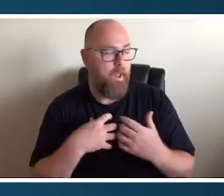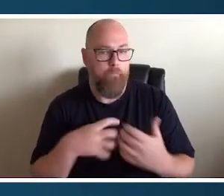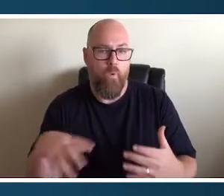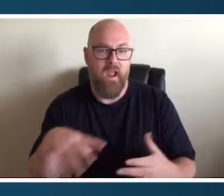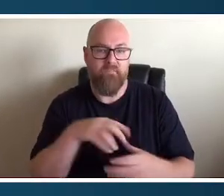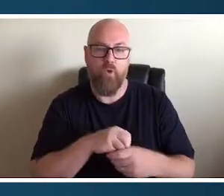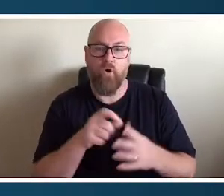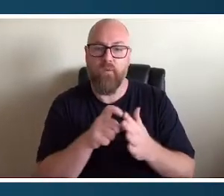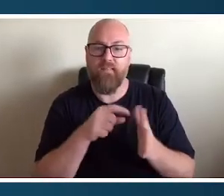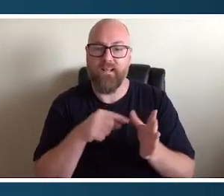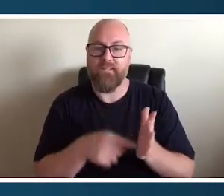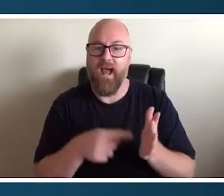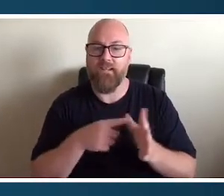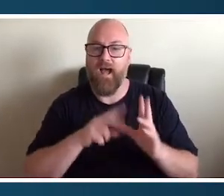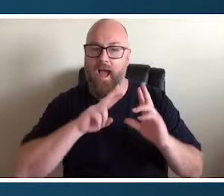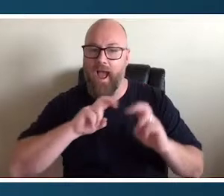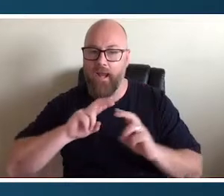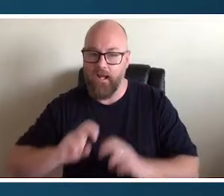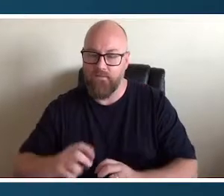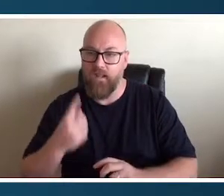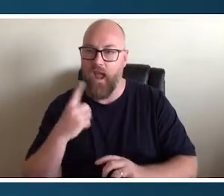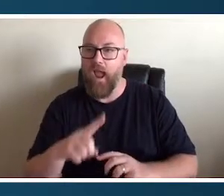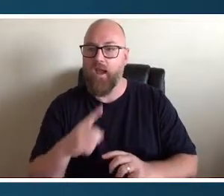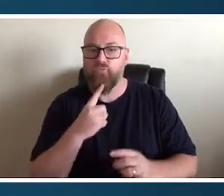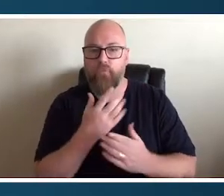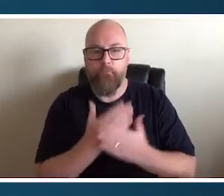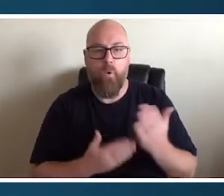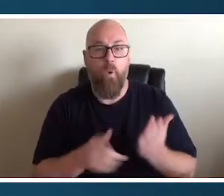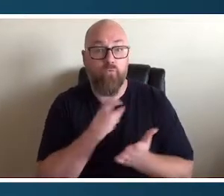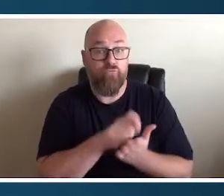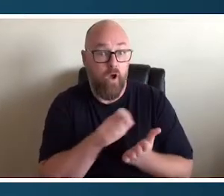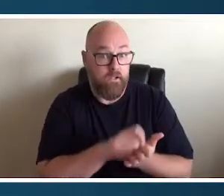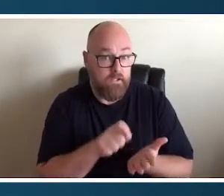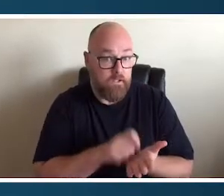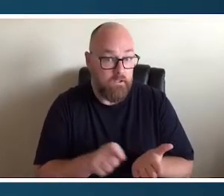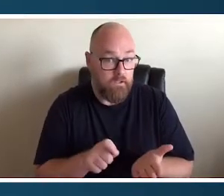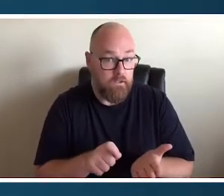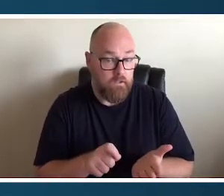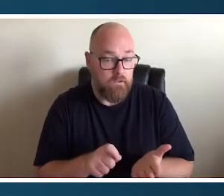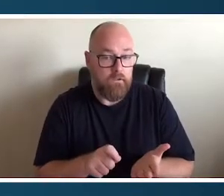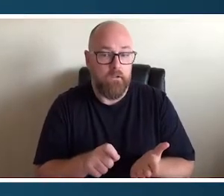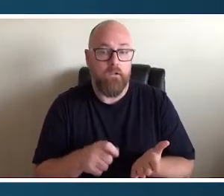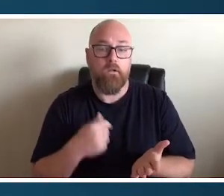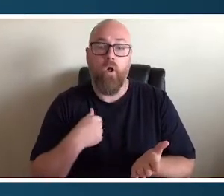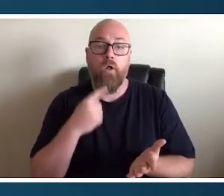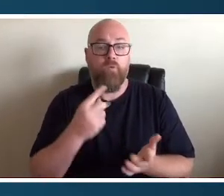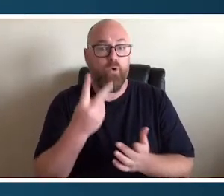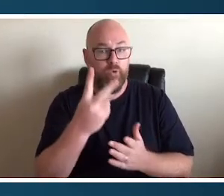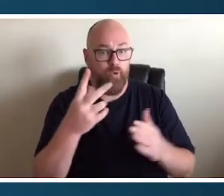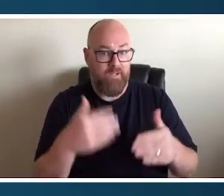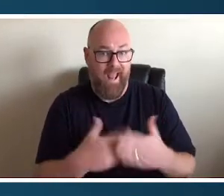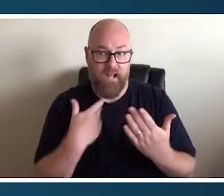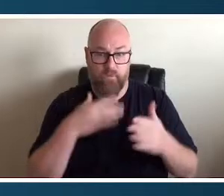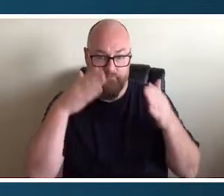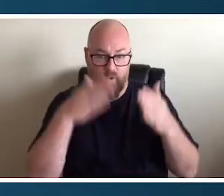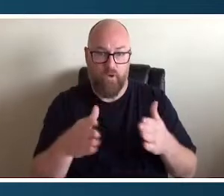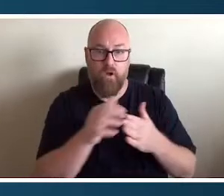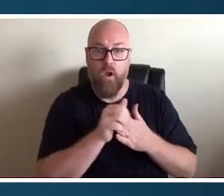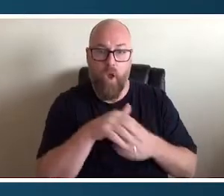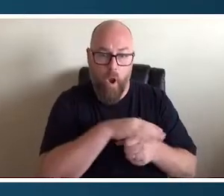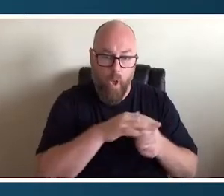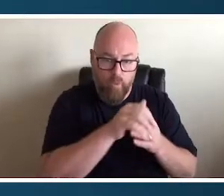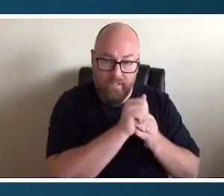analysis, report writing? Our conference 2 days, we focus on local lead and capacity building,